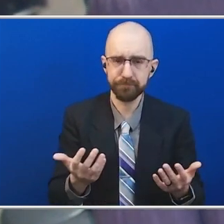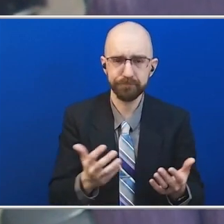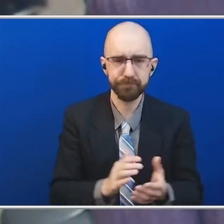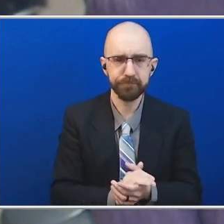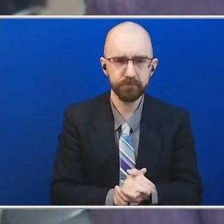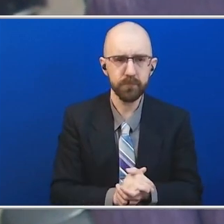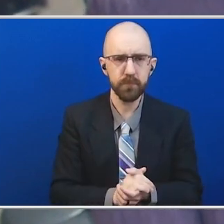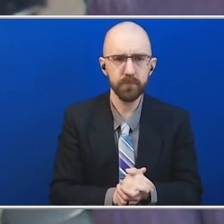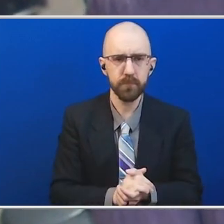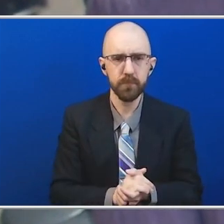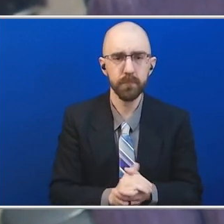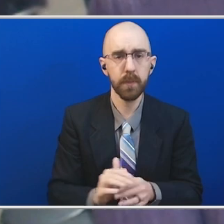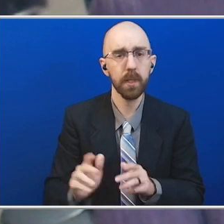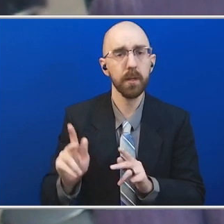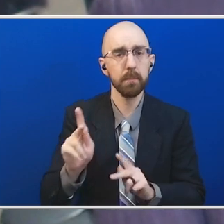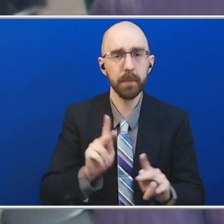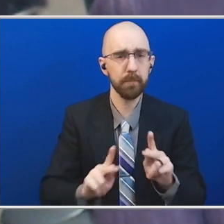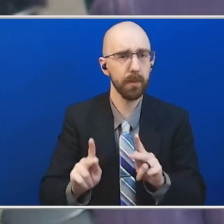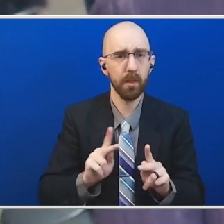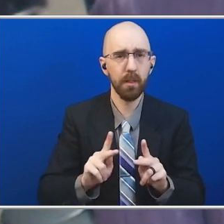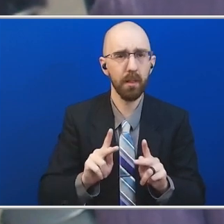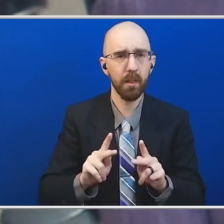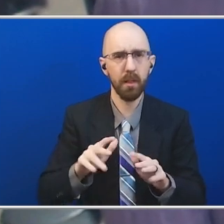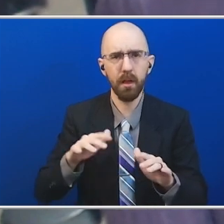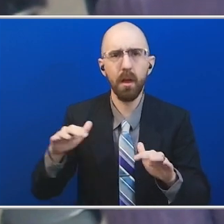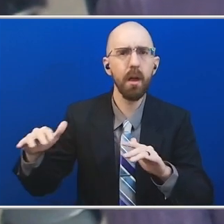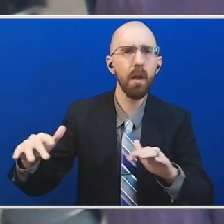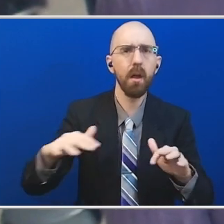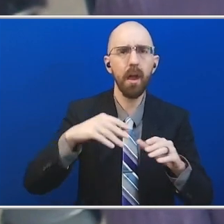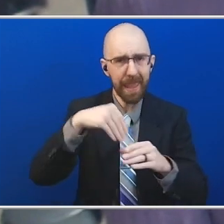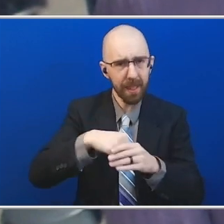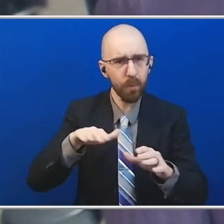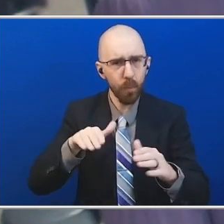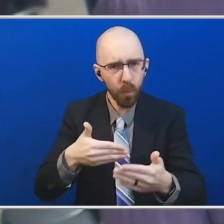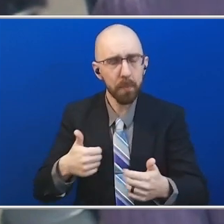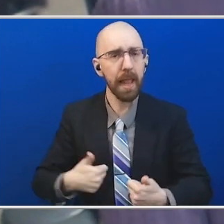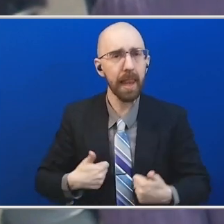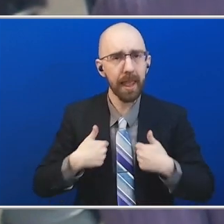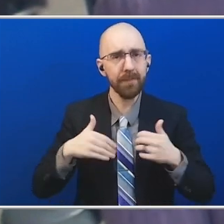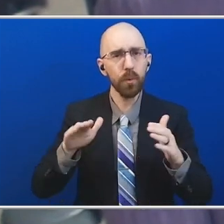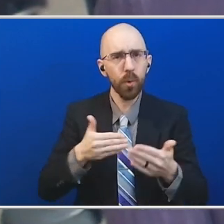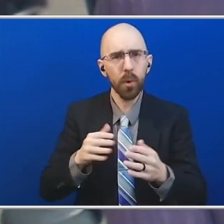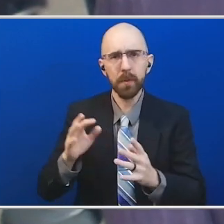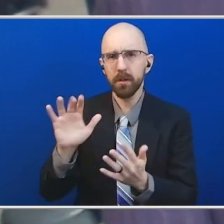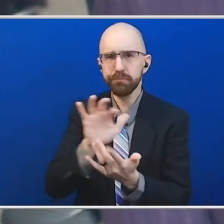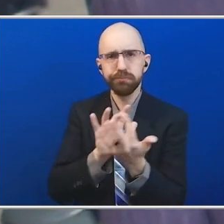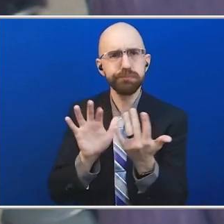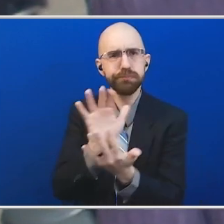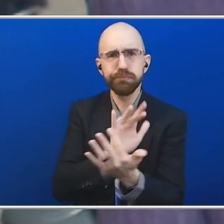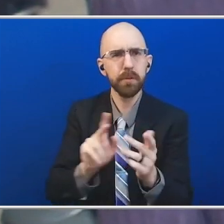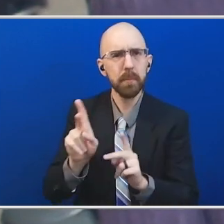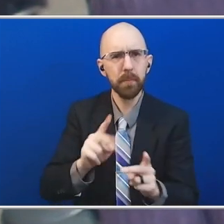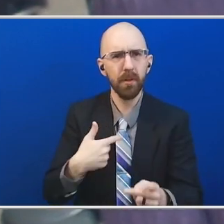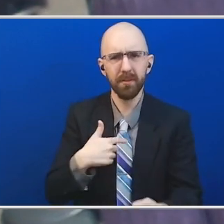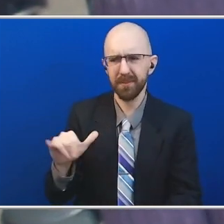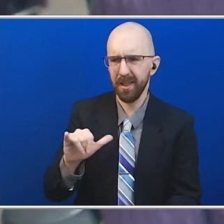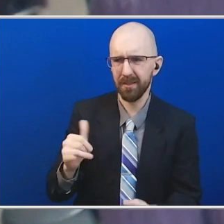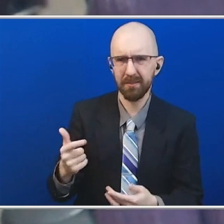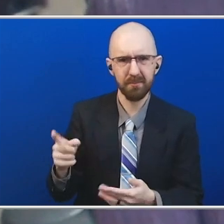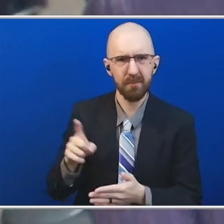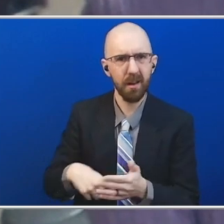that people were all over in our room, in our living room area, and I was like, well, what are they doing? And he